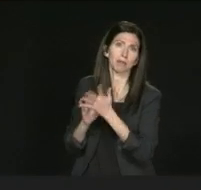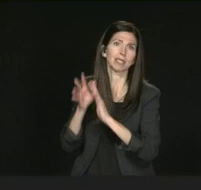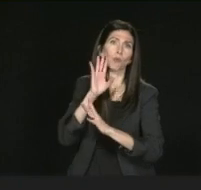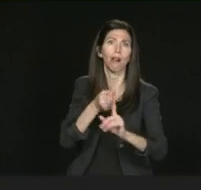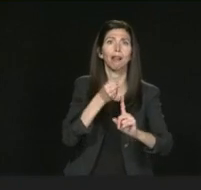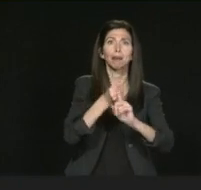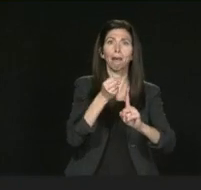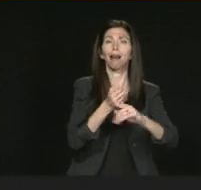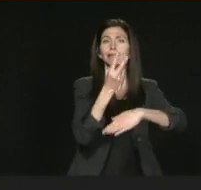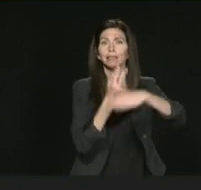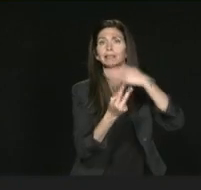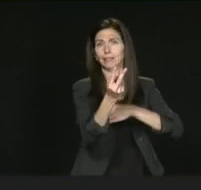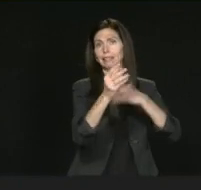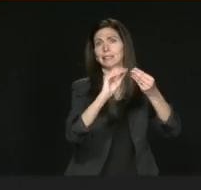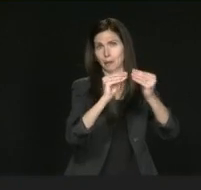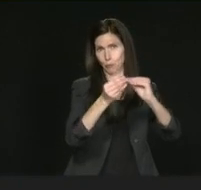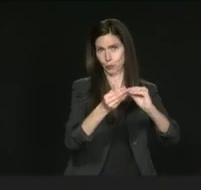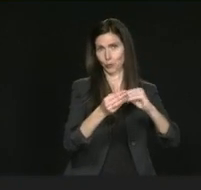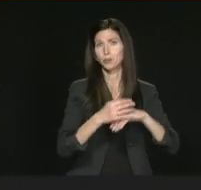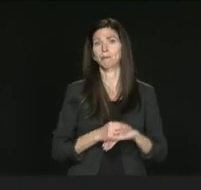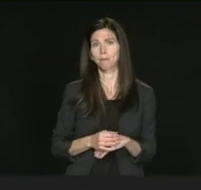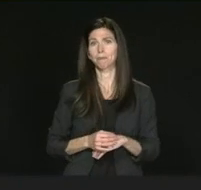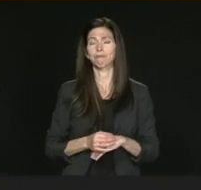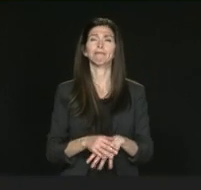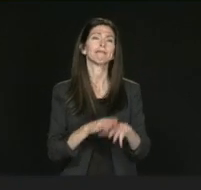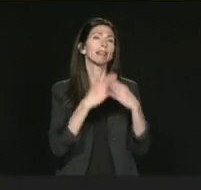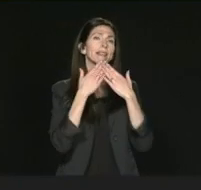Mike from Global, over to you.